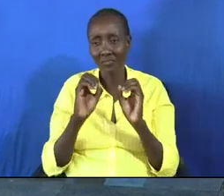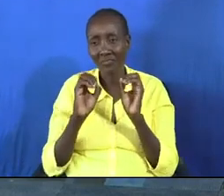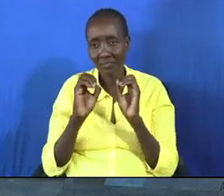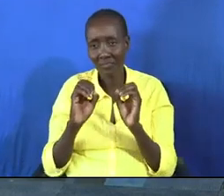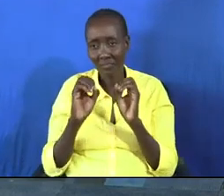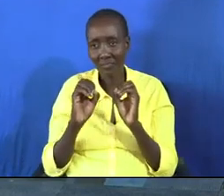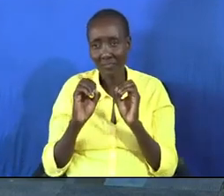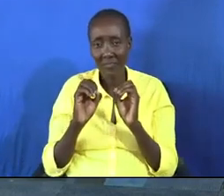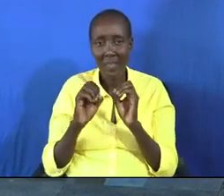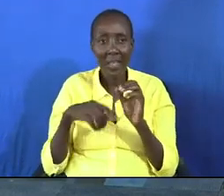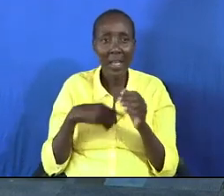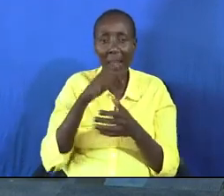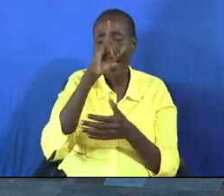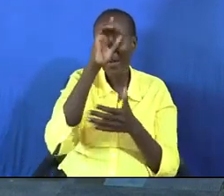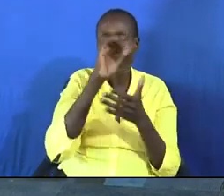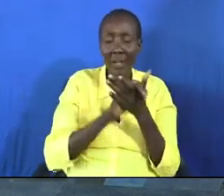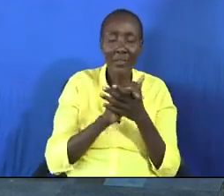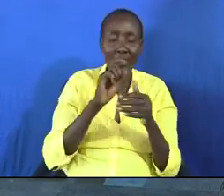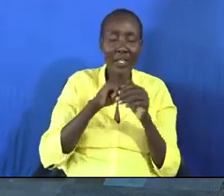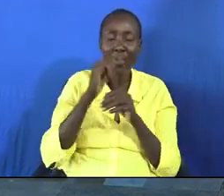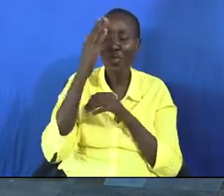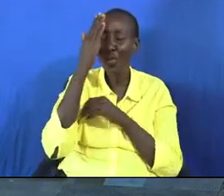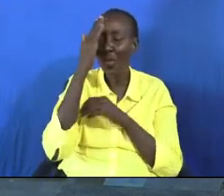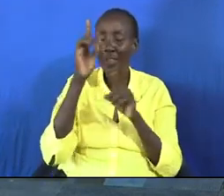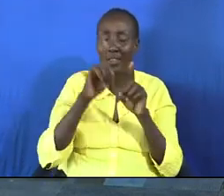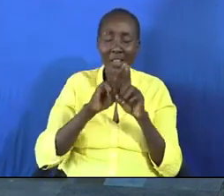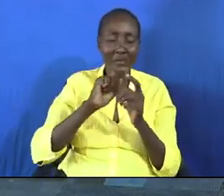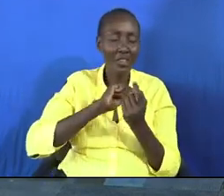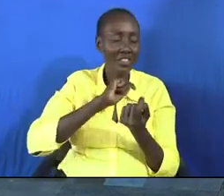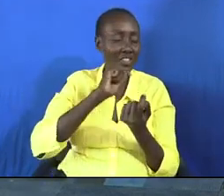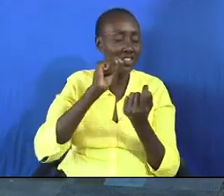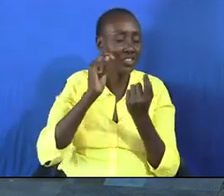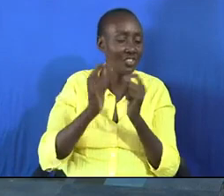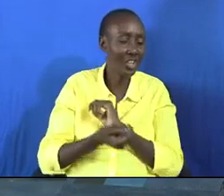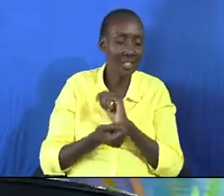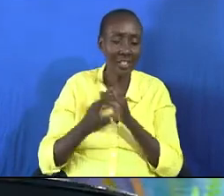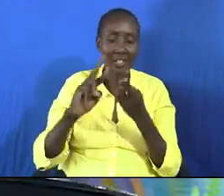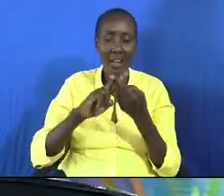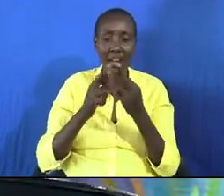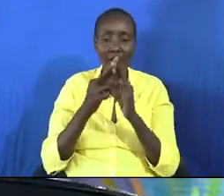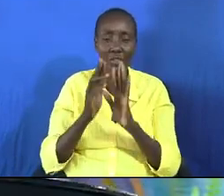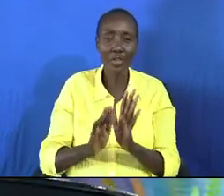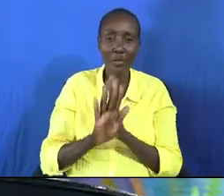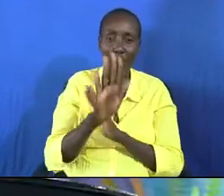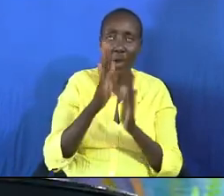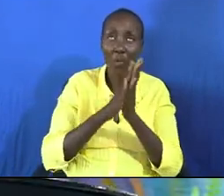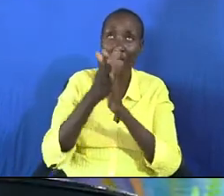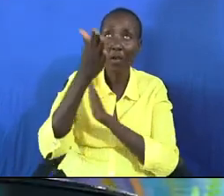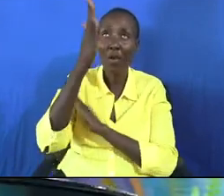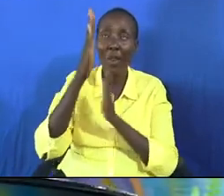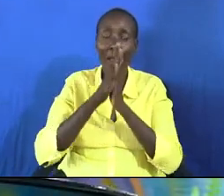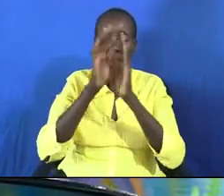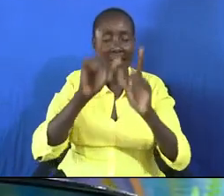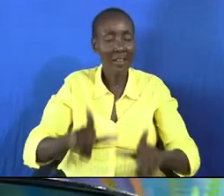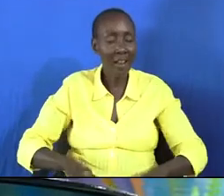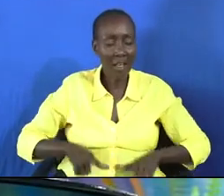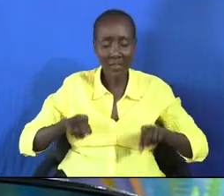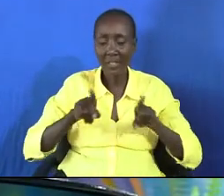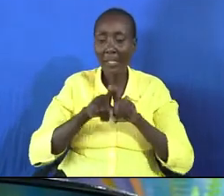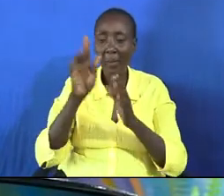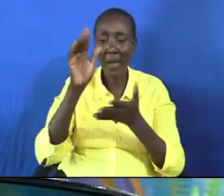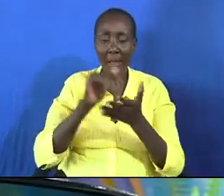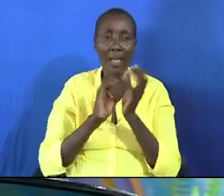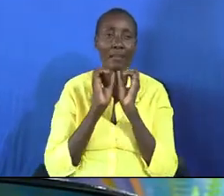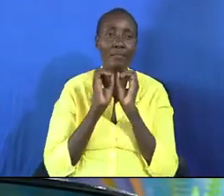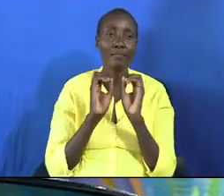anymore. And I believe when you know that, it changes the way you relate to God and your life will never be the